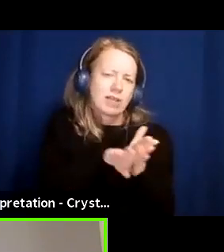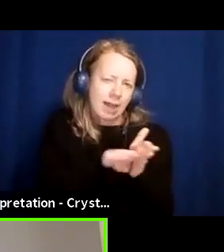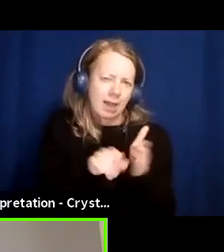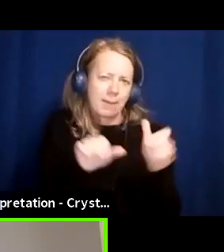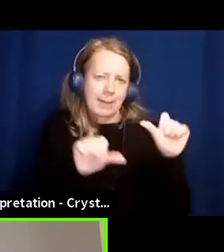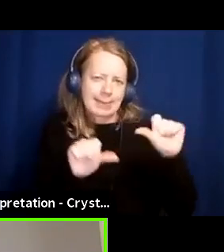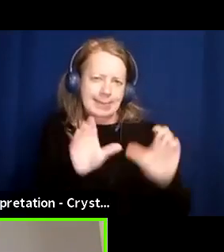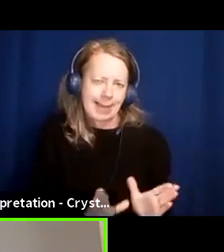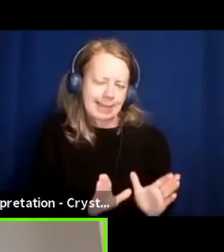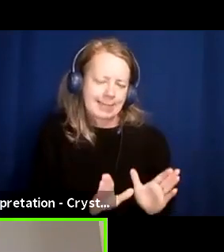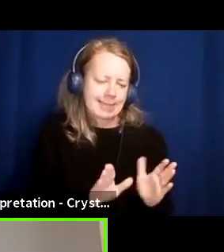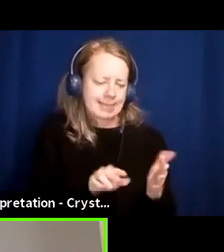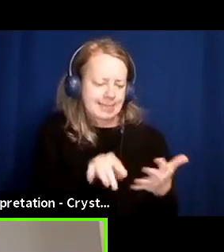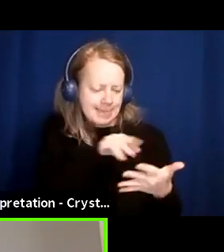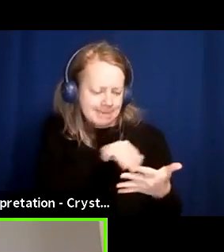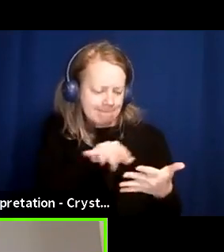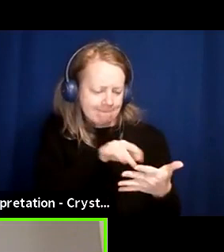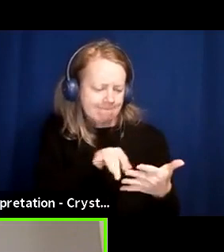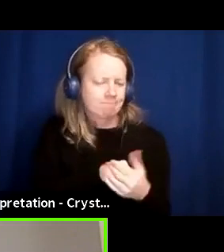what's